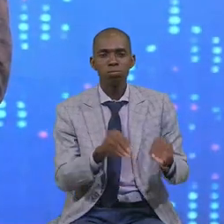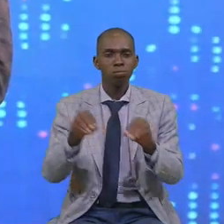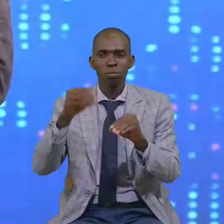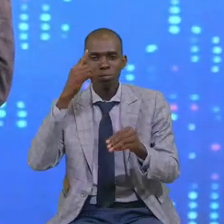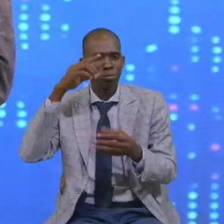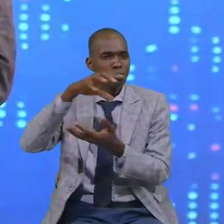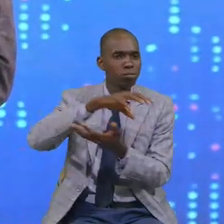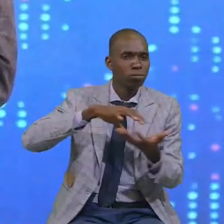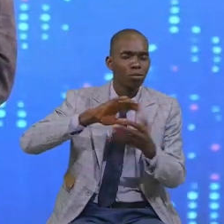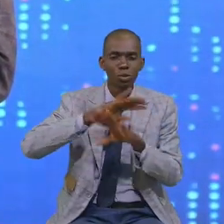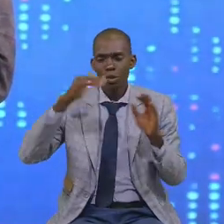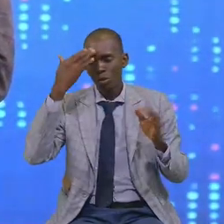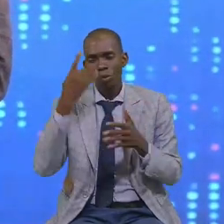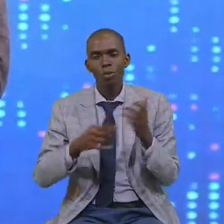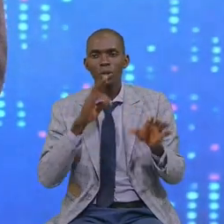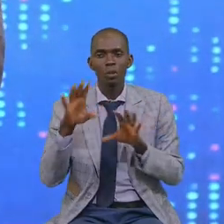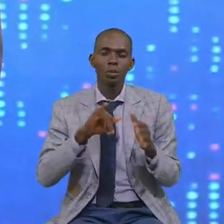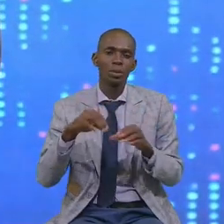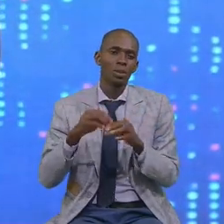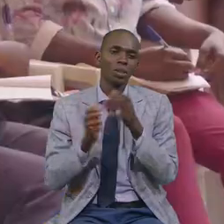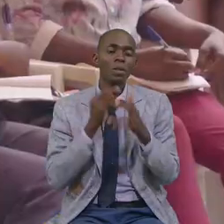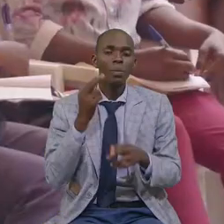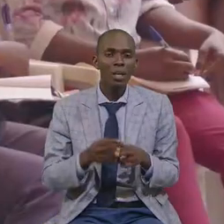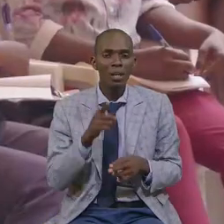you are doing. You will rise.